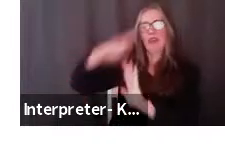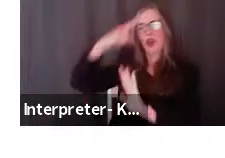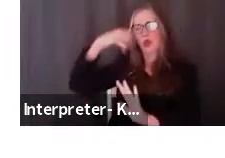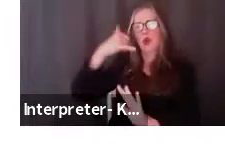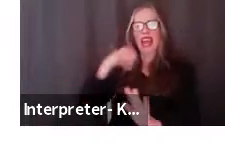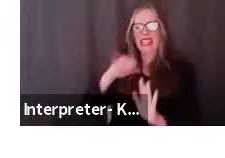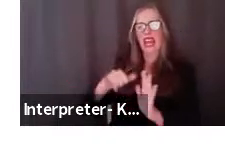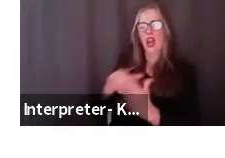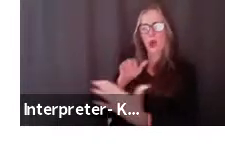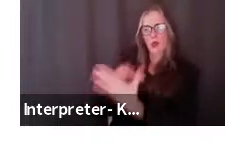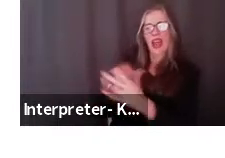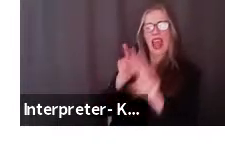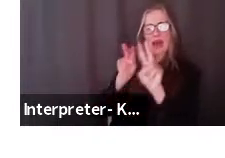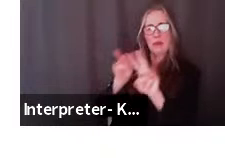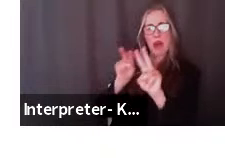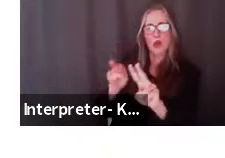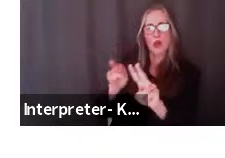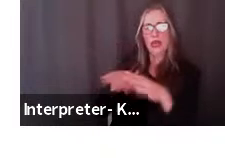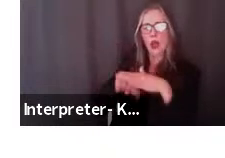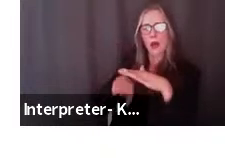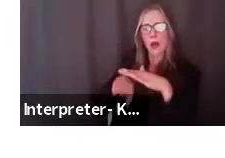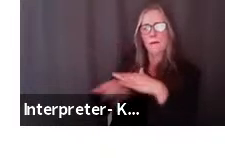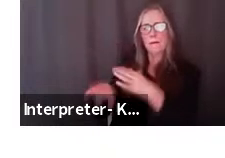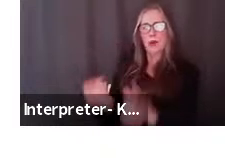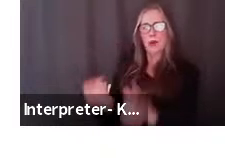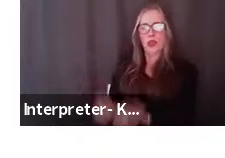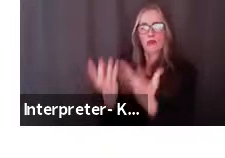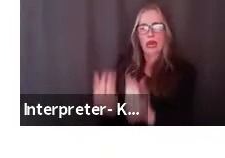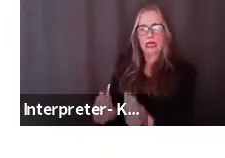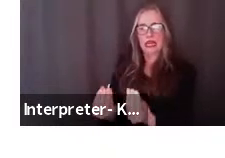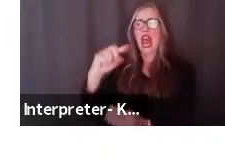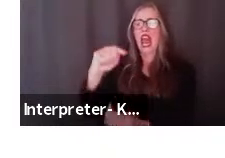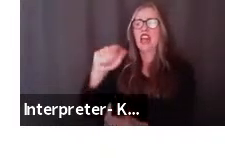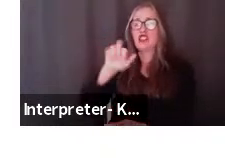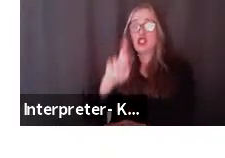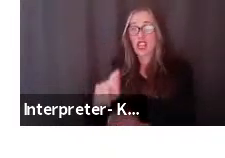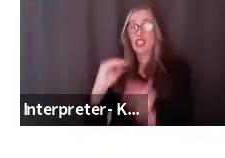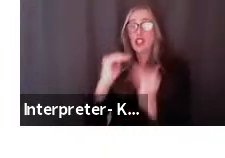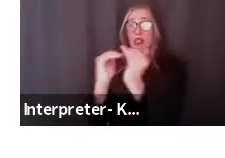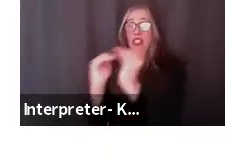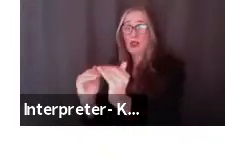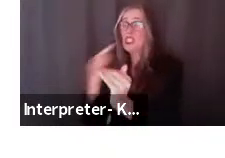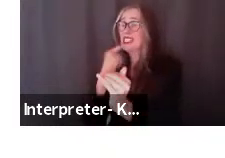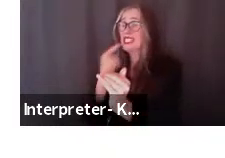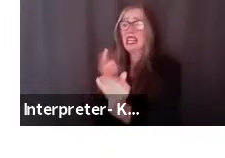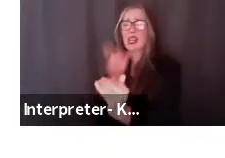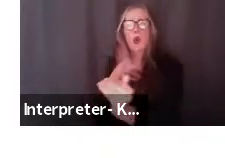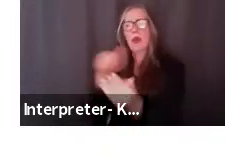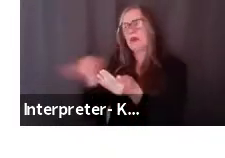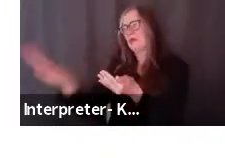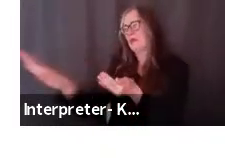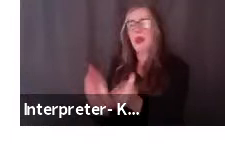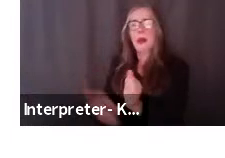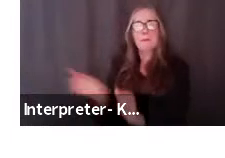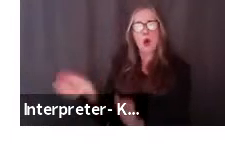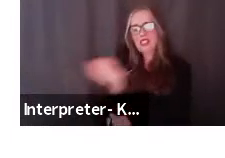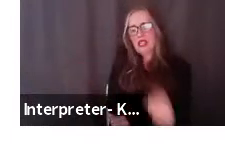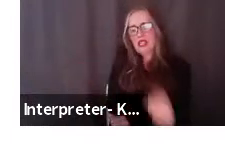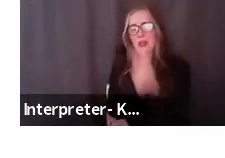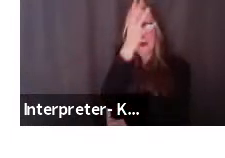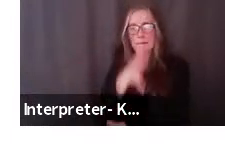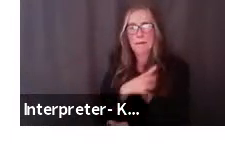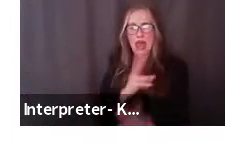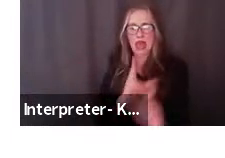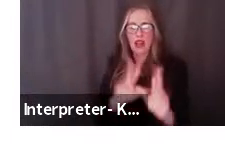monitoring gender to immigration restrictions helped create a largely male asian immigrant population beating the same